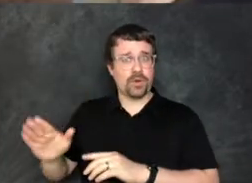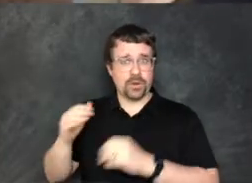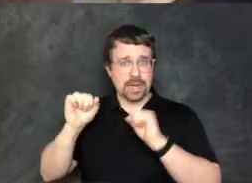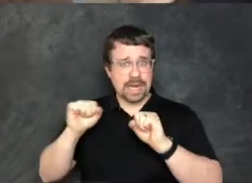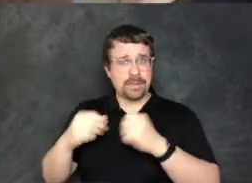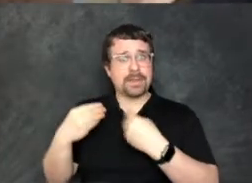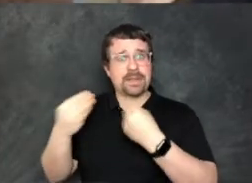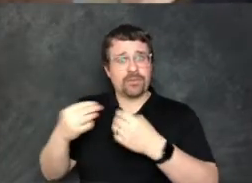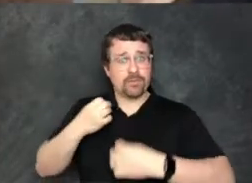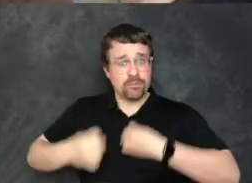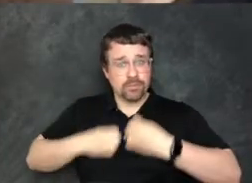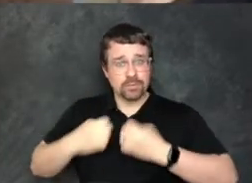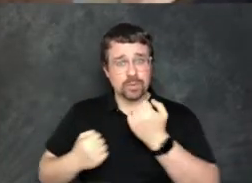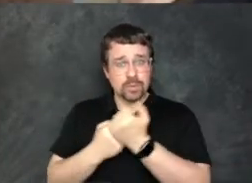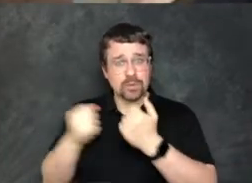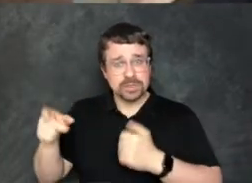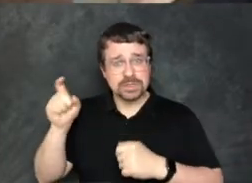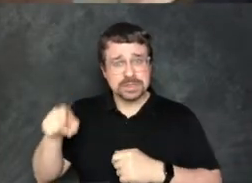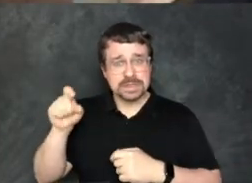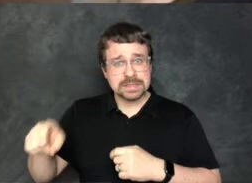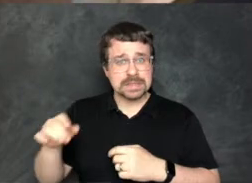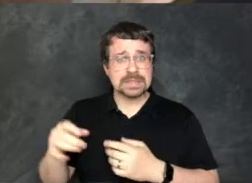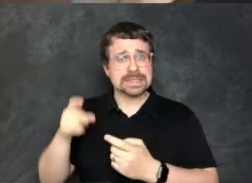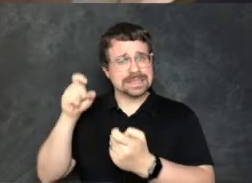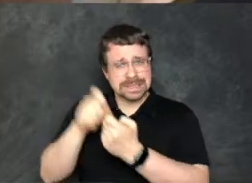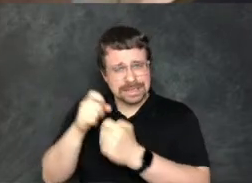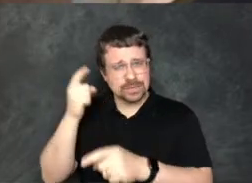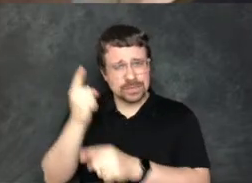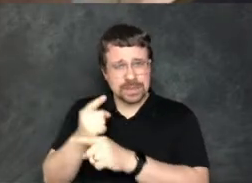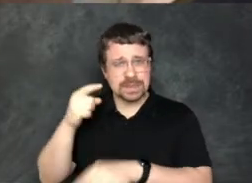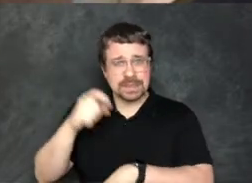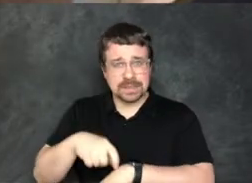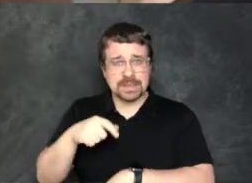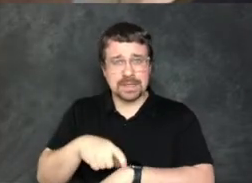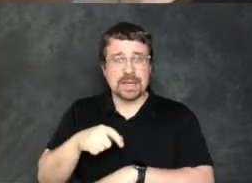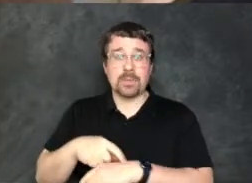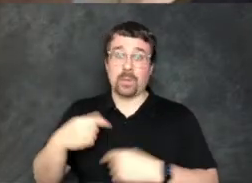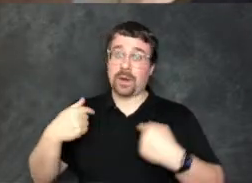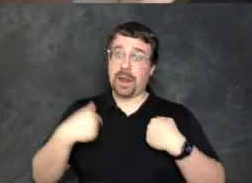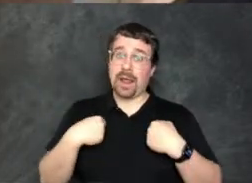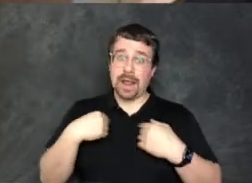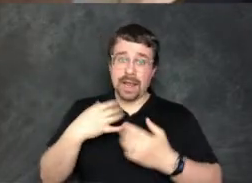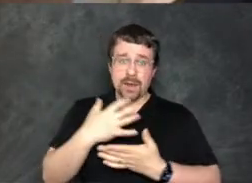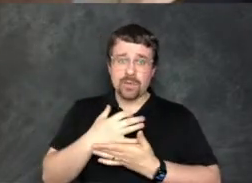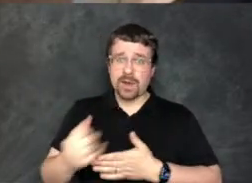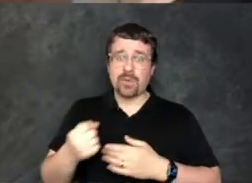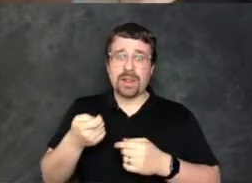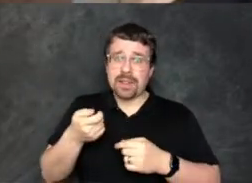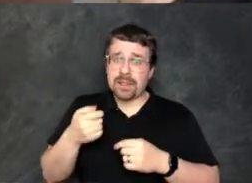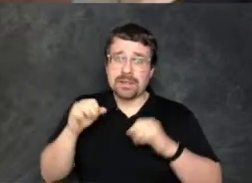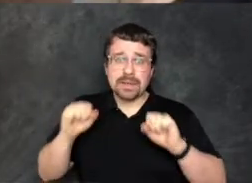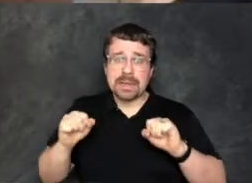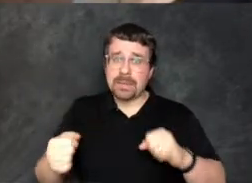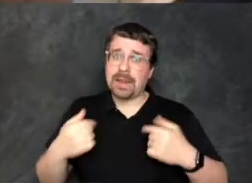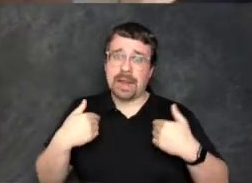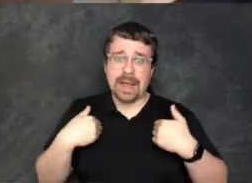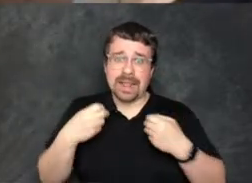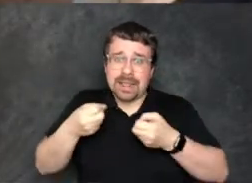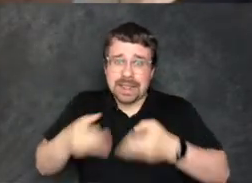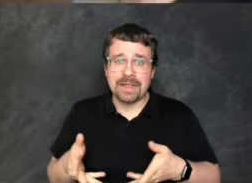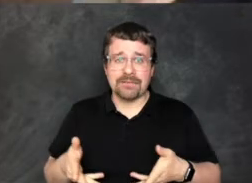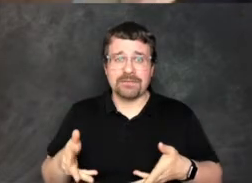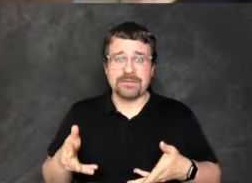time it was a friend of hers who was able to give her the emotional support she needed at just the moment when I ran out of what